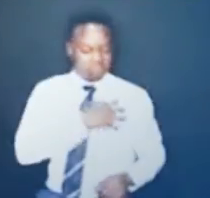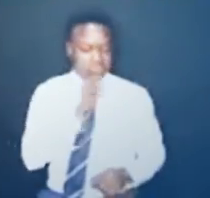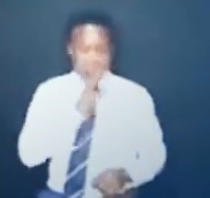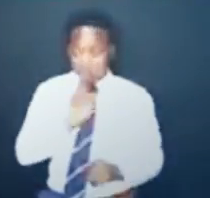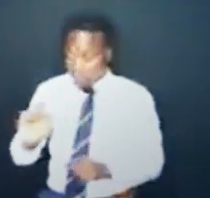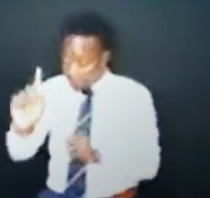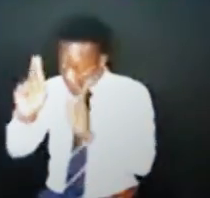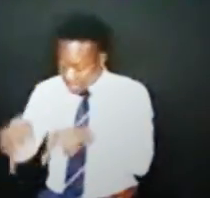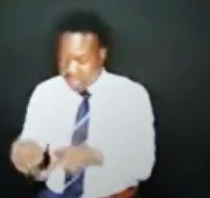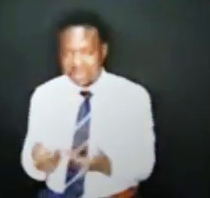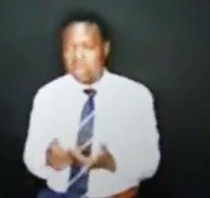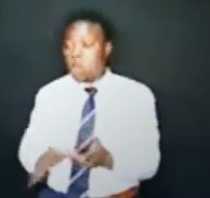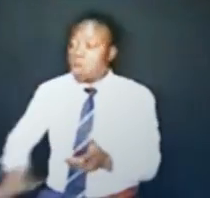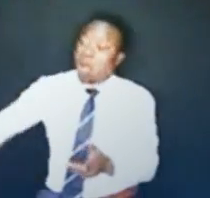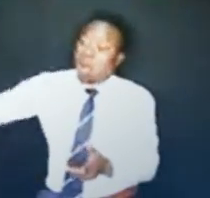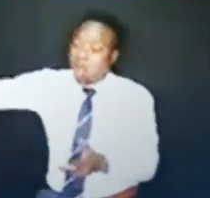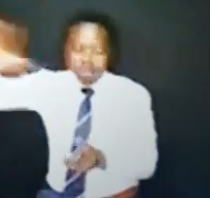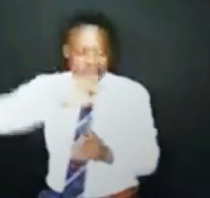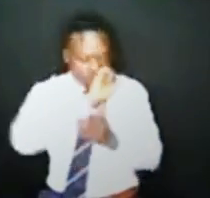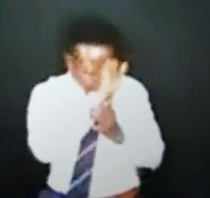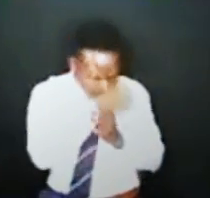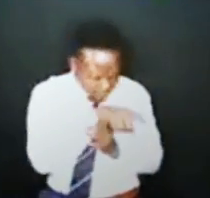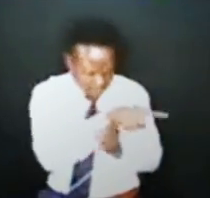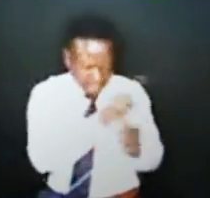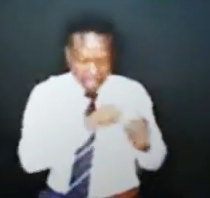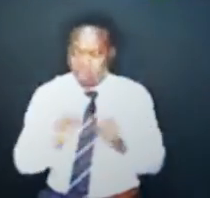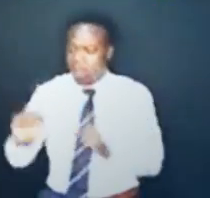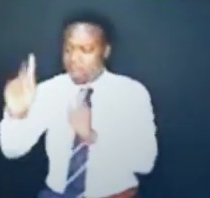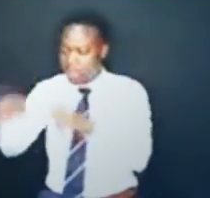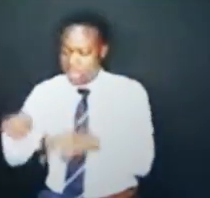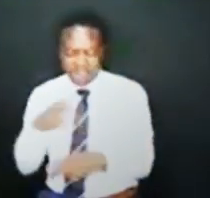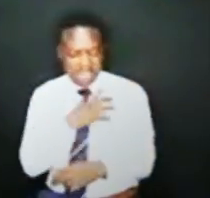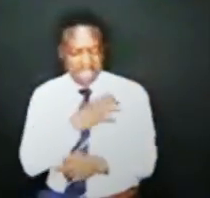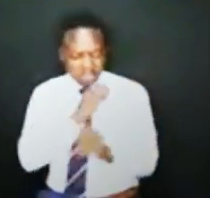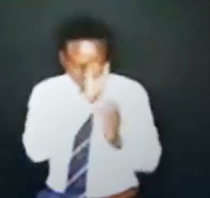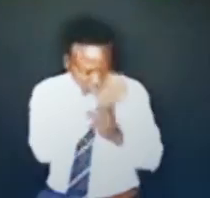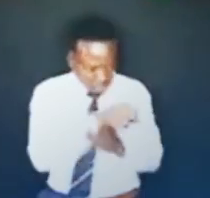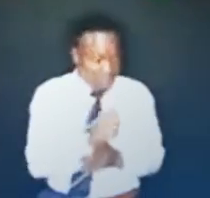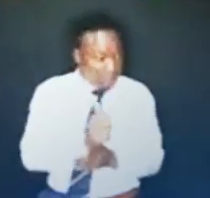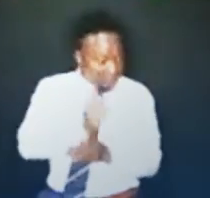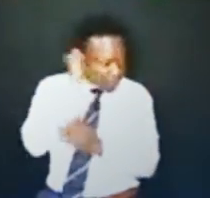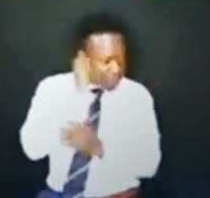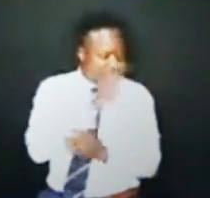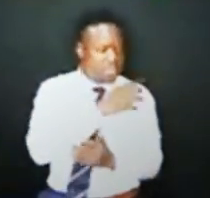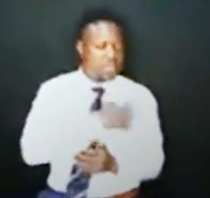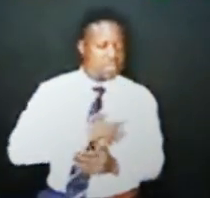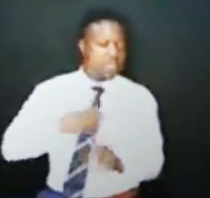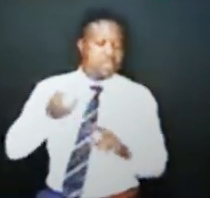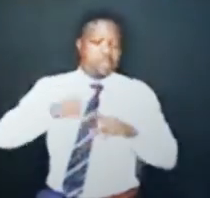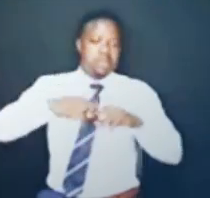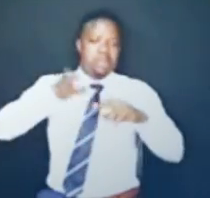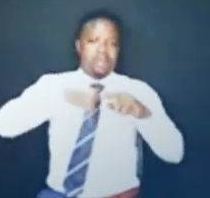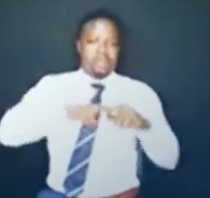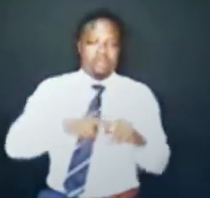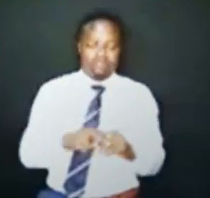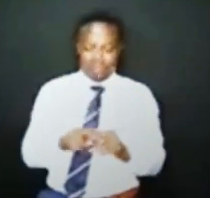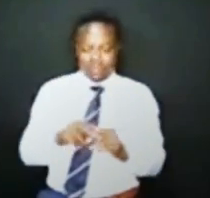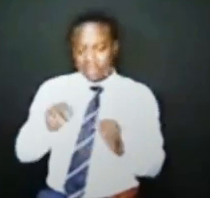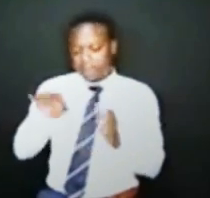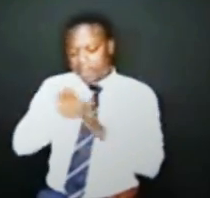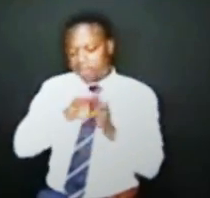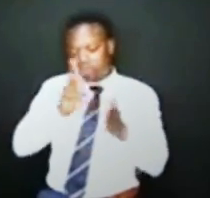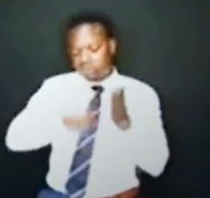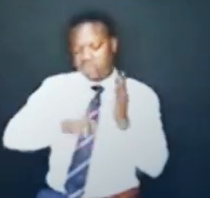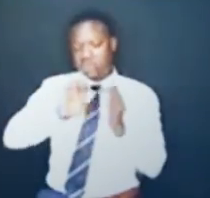Are you here? I hope we are together. Esther chapter 5. I'll read from